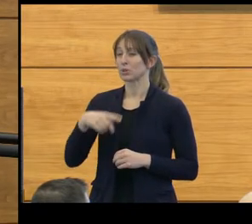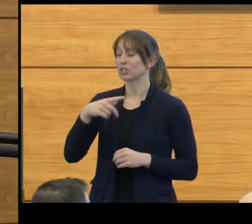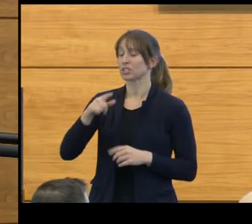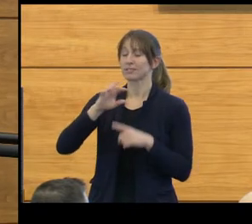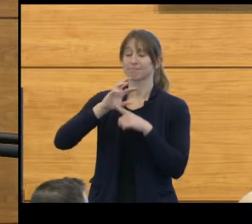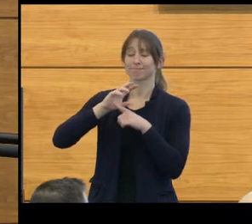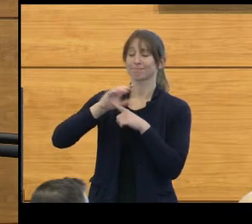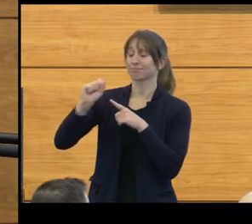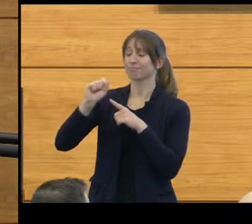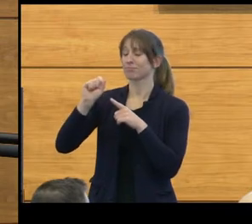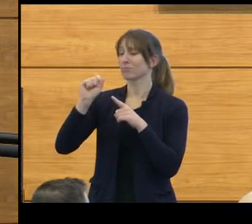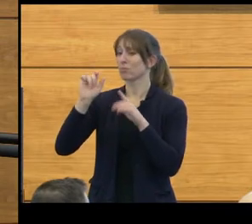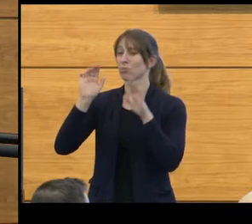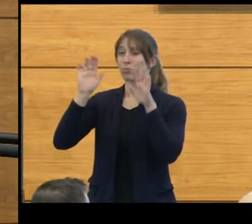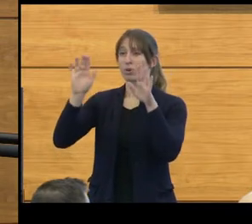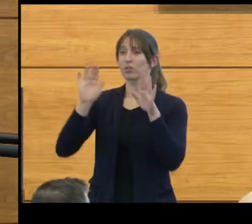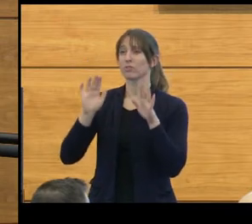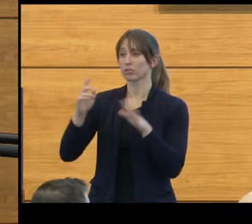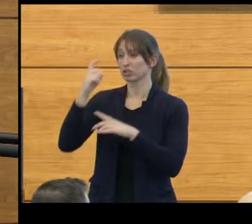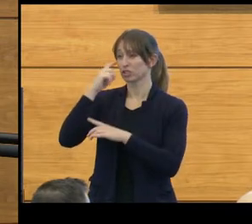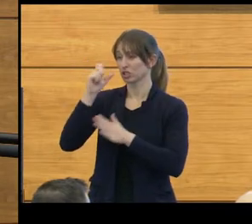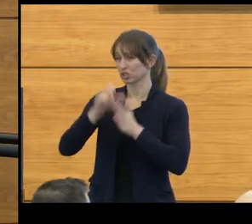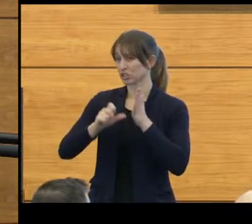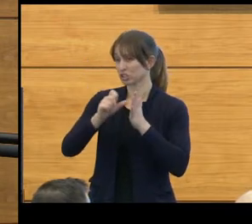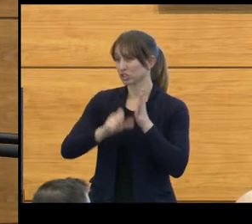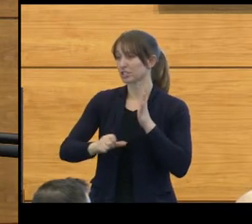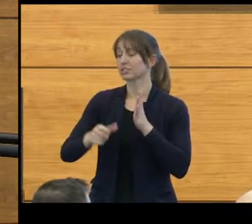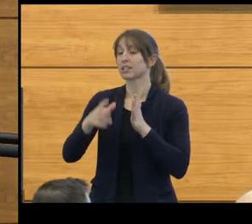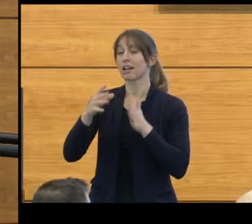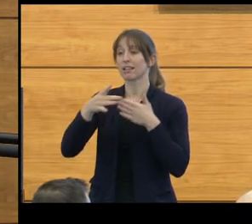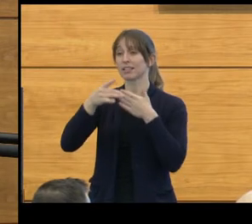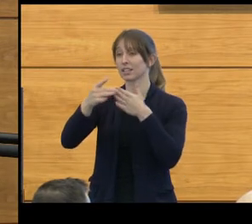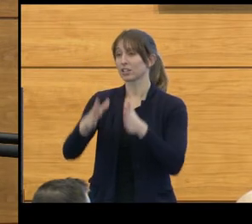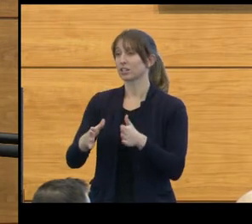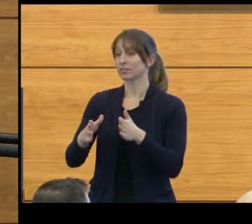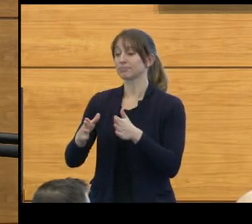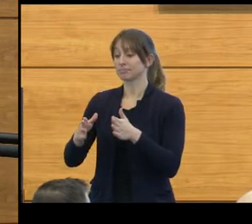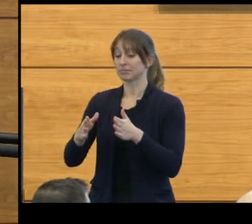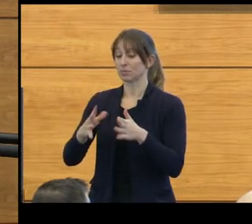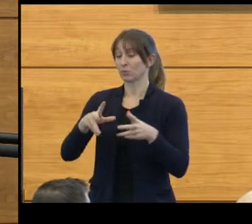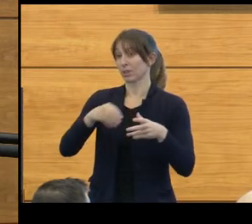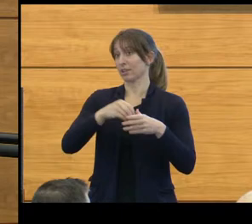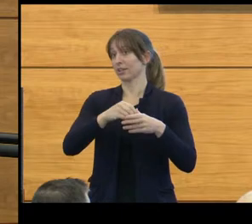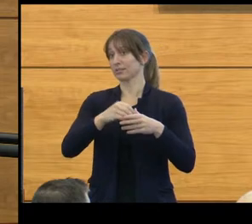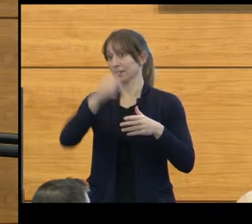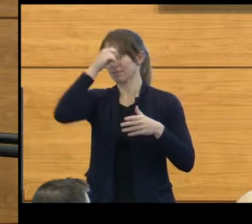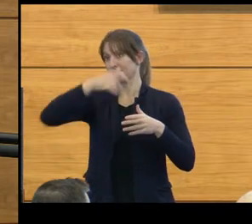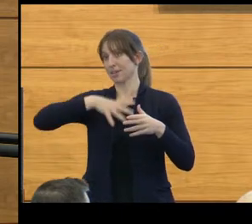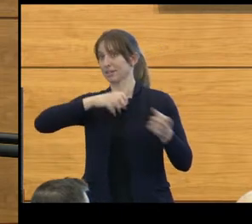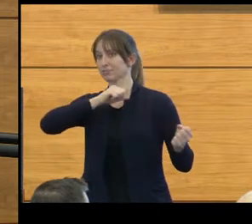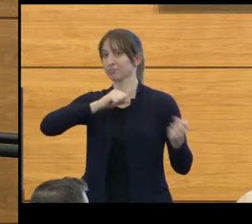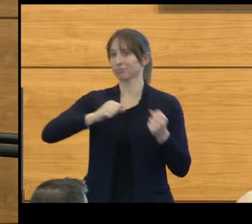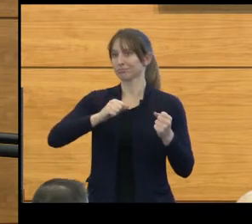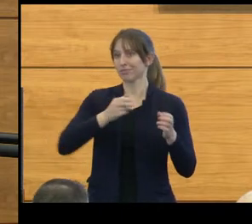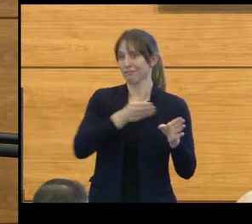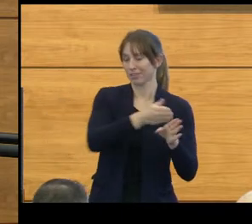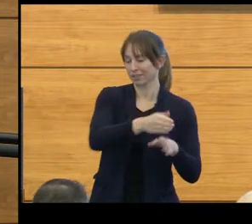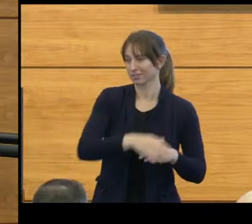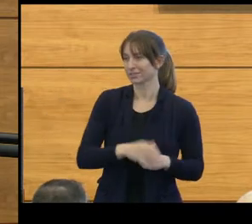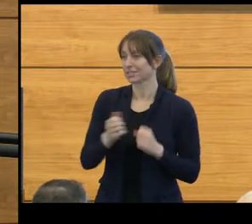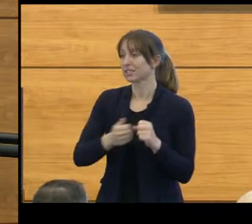neurosurgeon, a singular leader in a male-dominated field. In